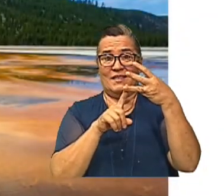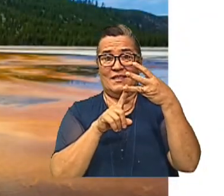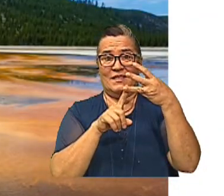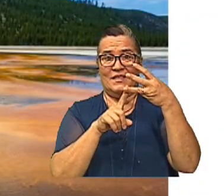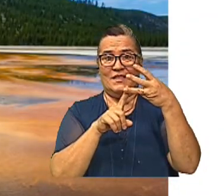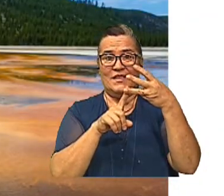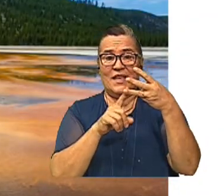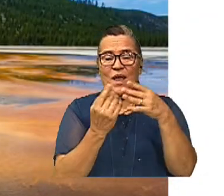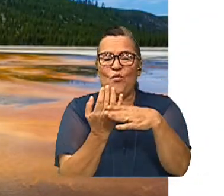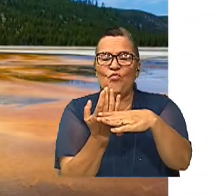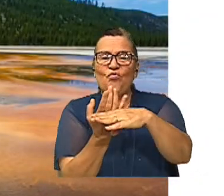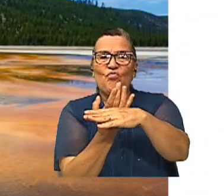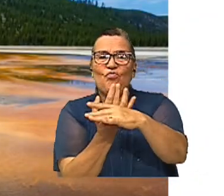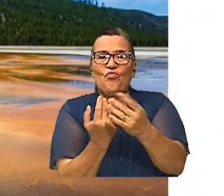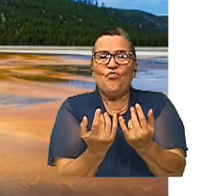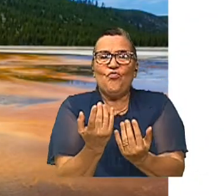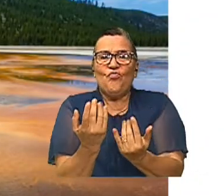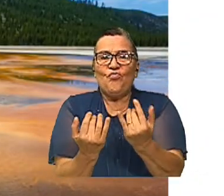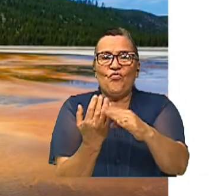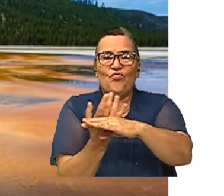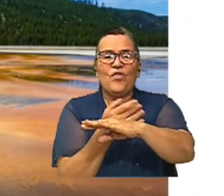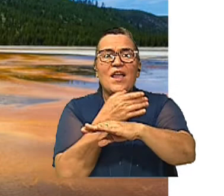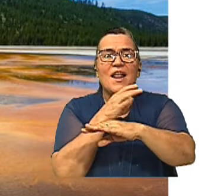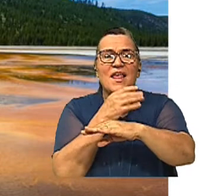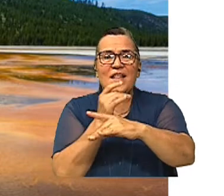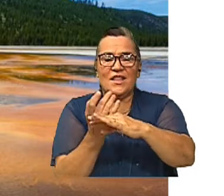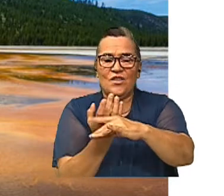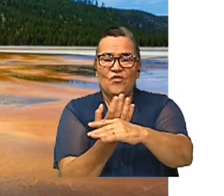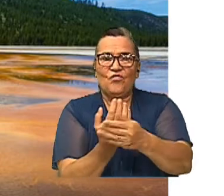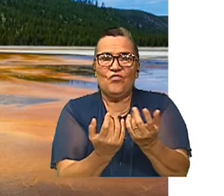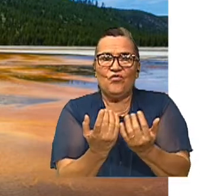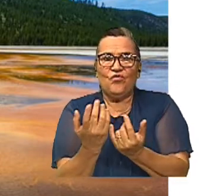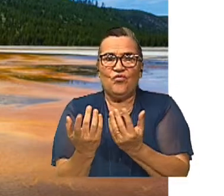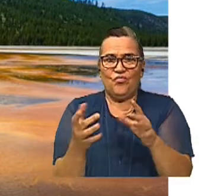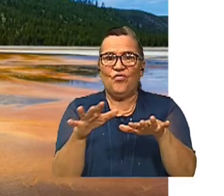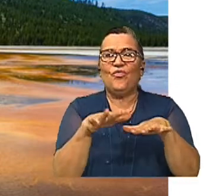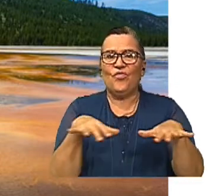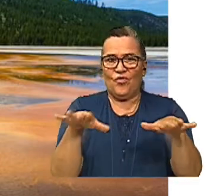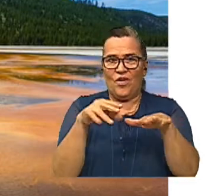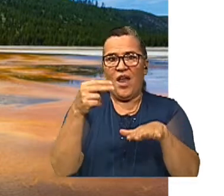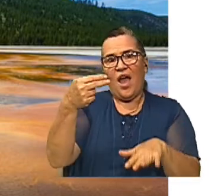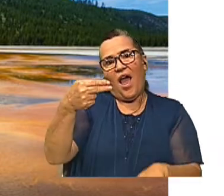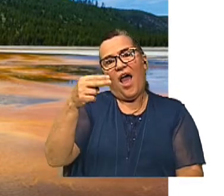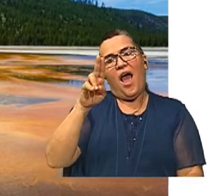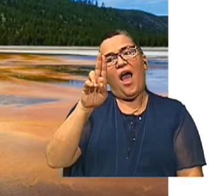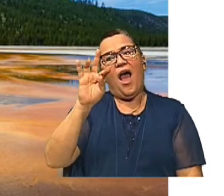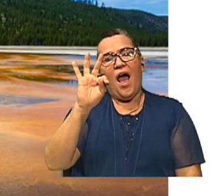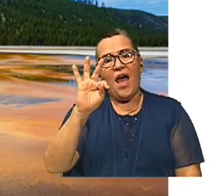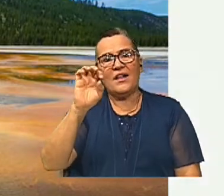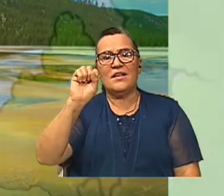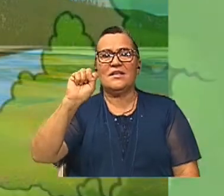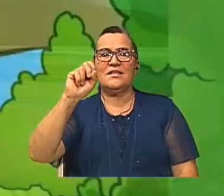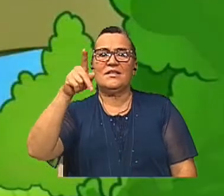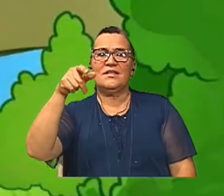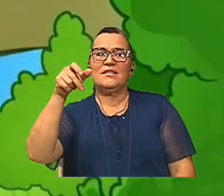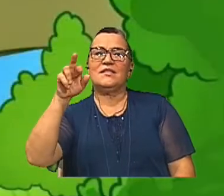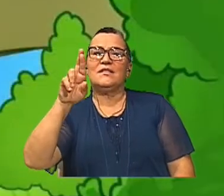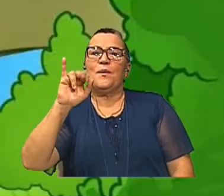Hot spring. Hot spring. There is a hot spring. Number 4.